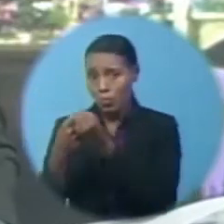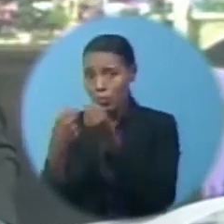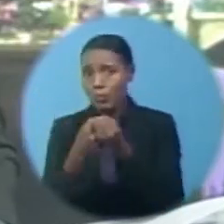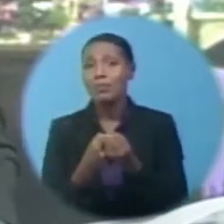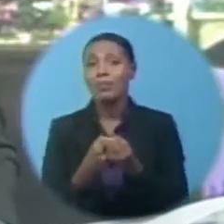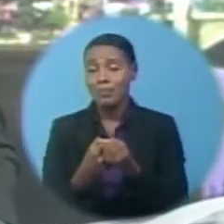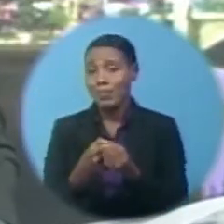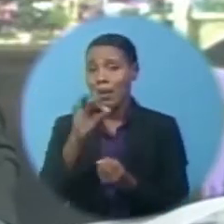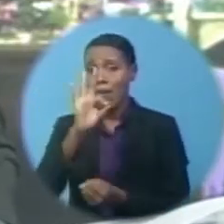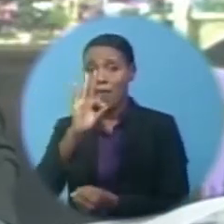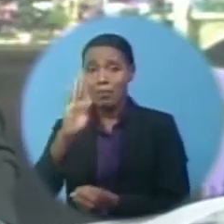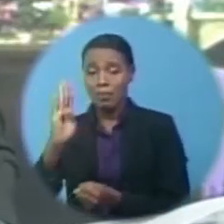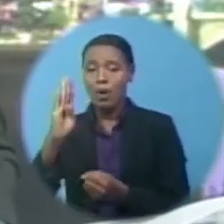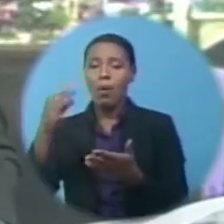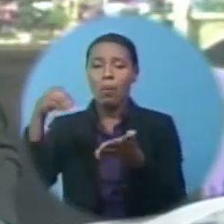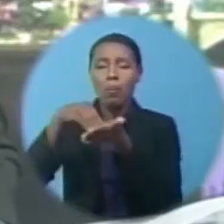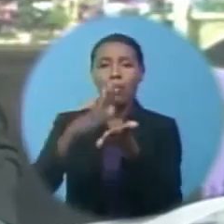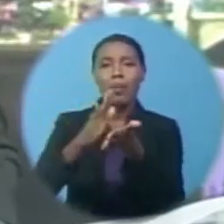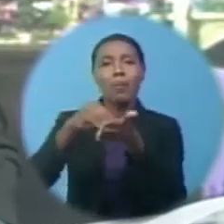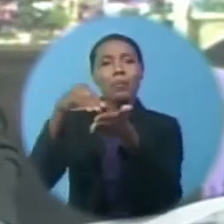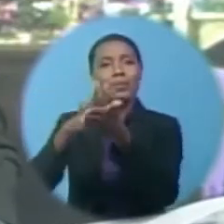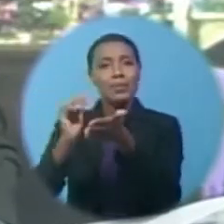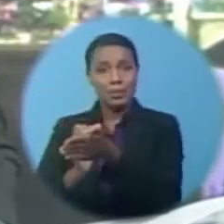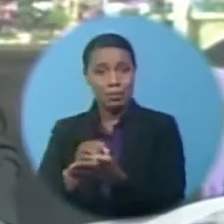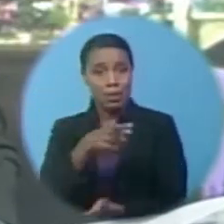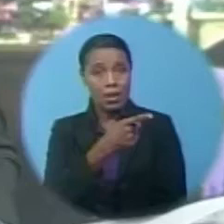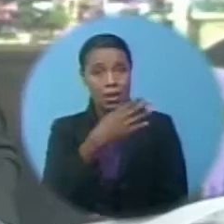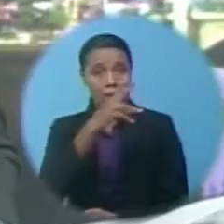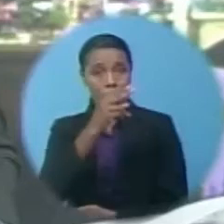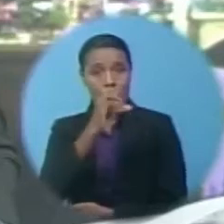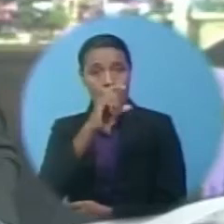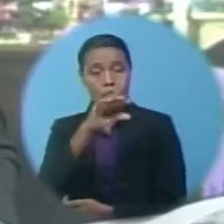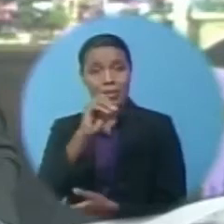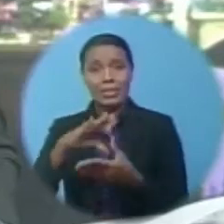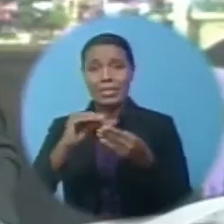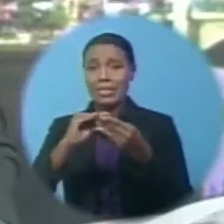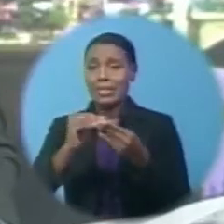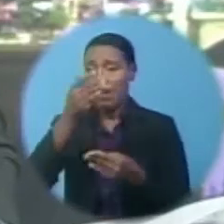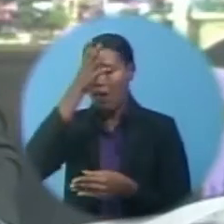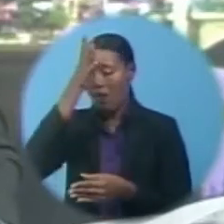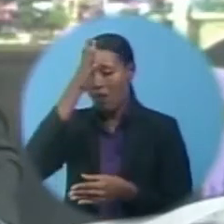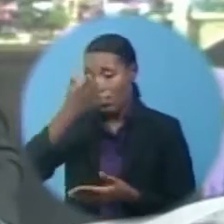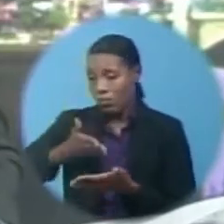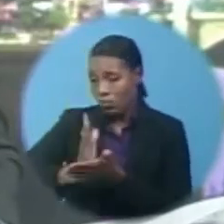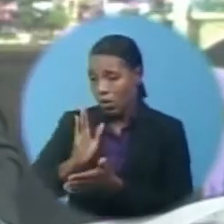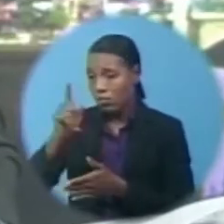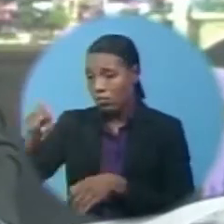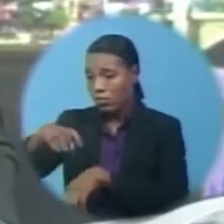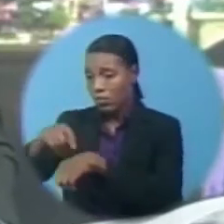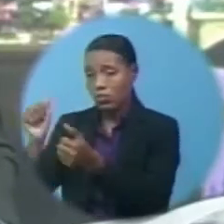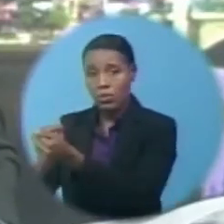with a posting being shared on Facebook. Mr. Holder maintains that access to fathers is a right.